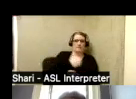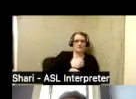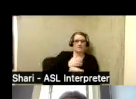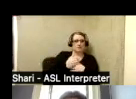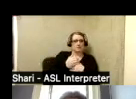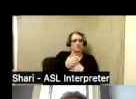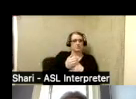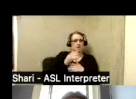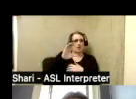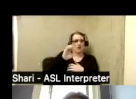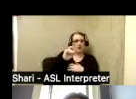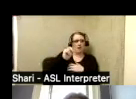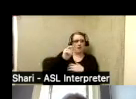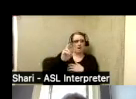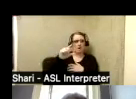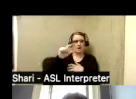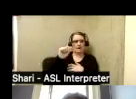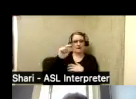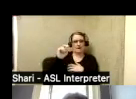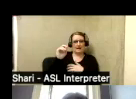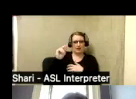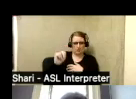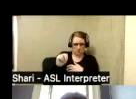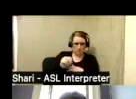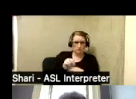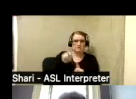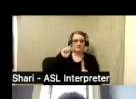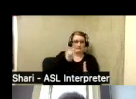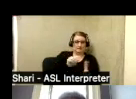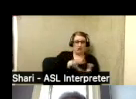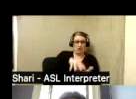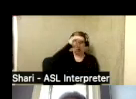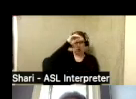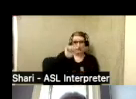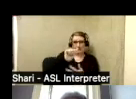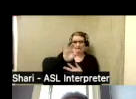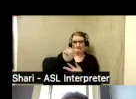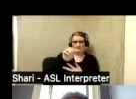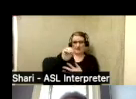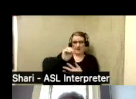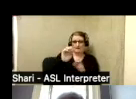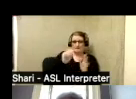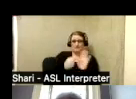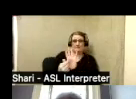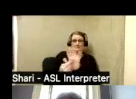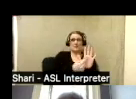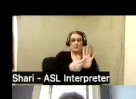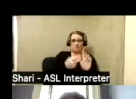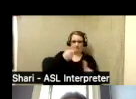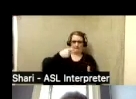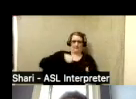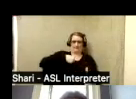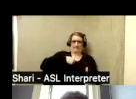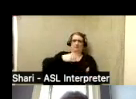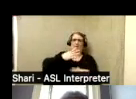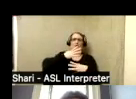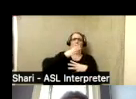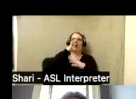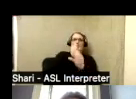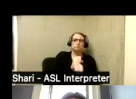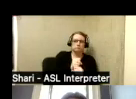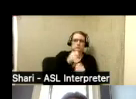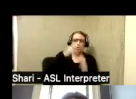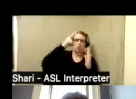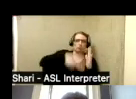with whom I work closely. He learned about the AFAM exhibit from me, got very interested in it. He read Camille's